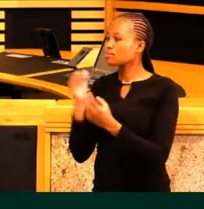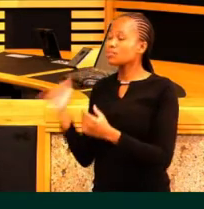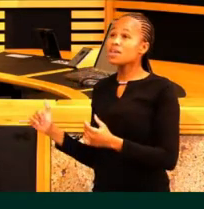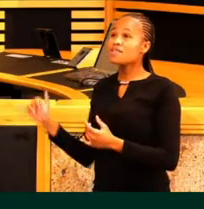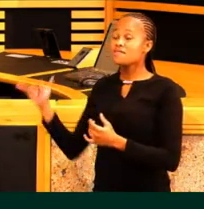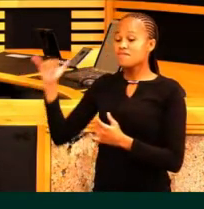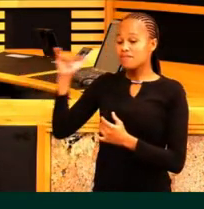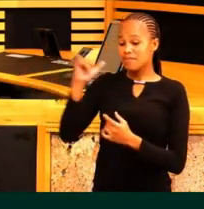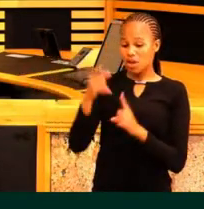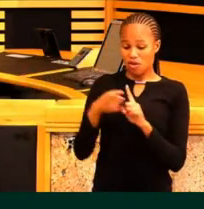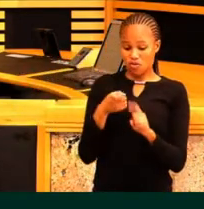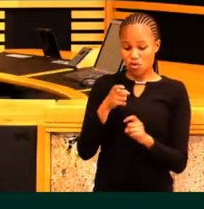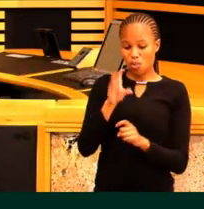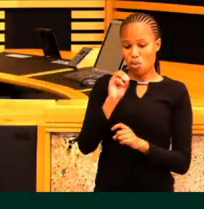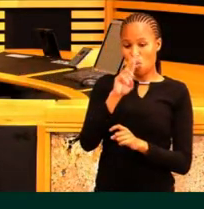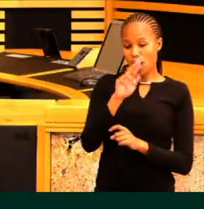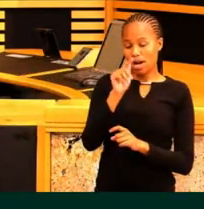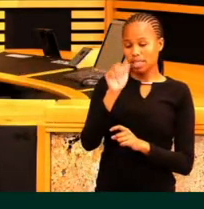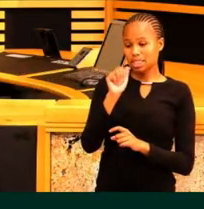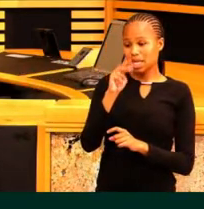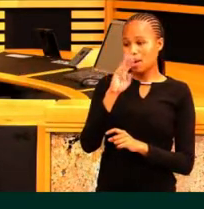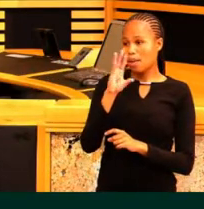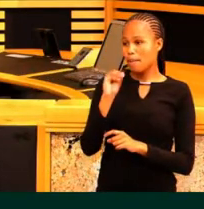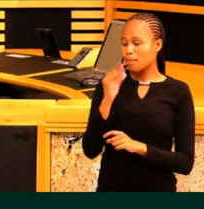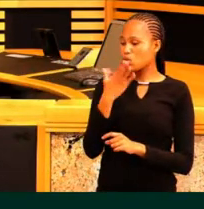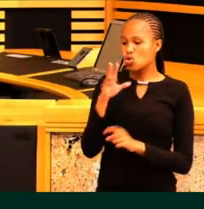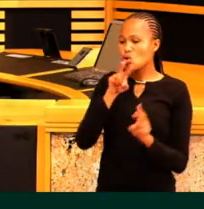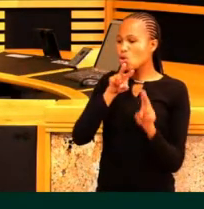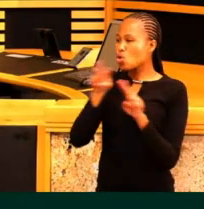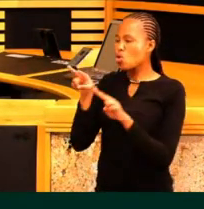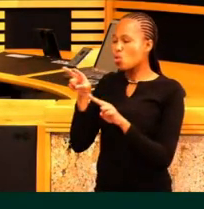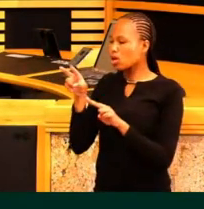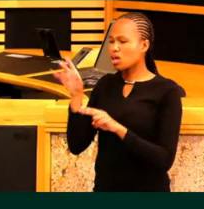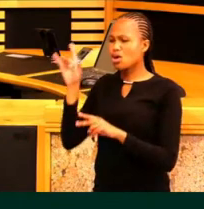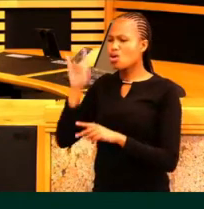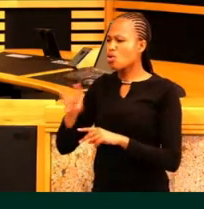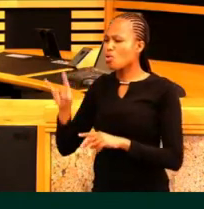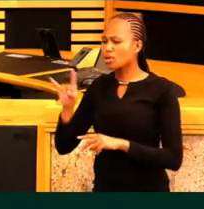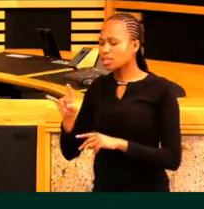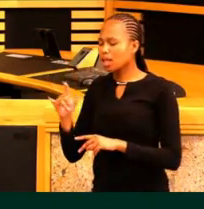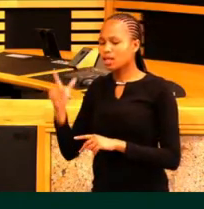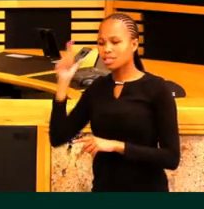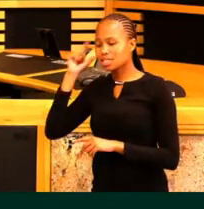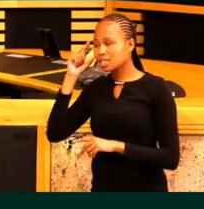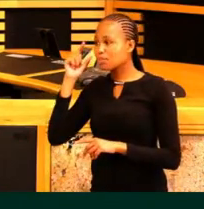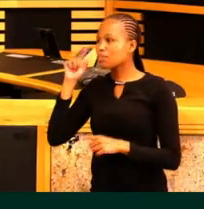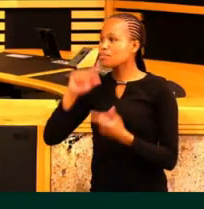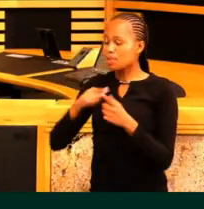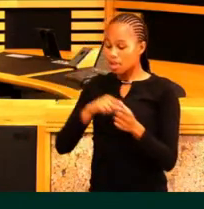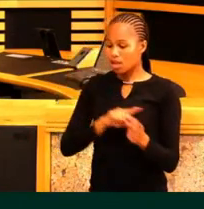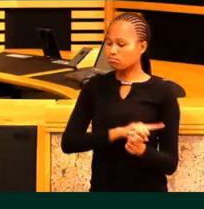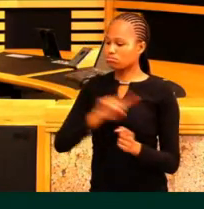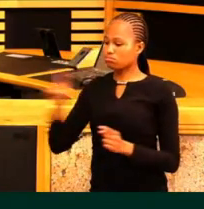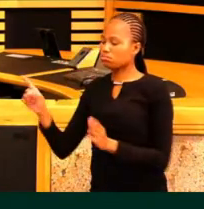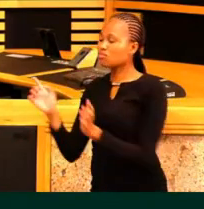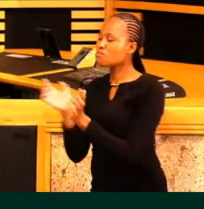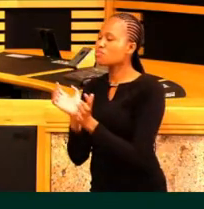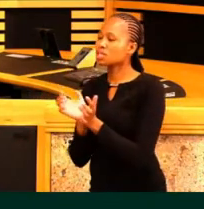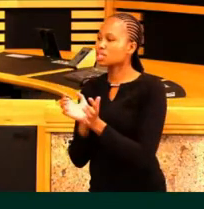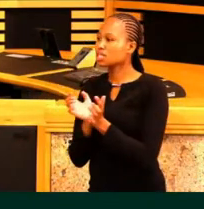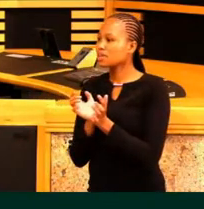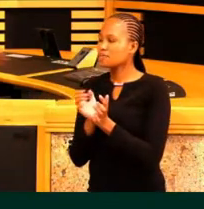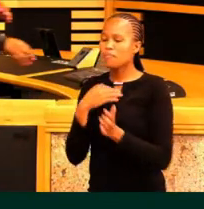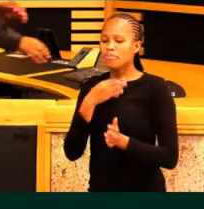to the overtime or International Airport is not looking for a hotel to refresh you go straight to the meeting and I said